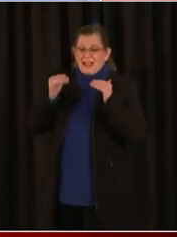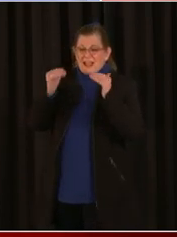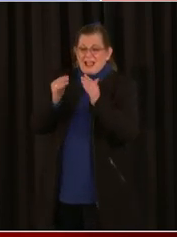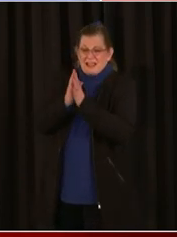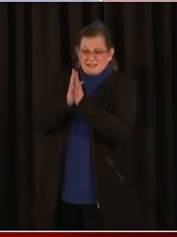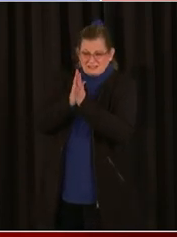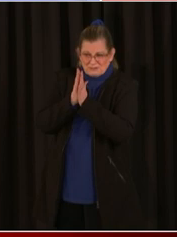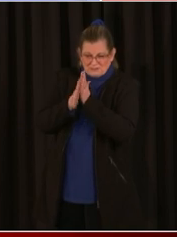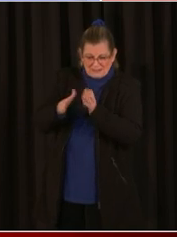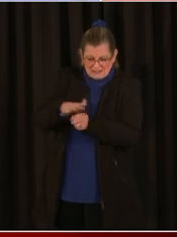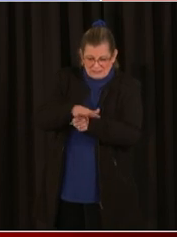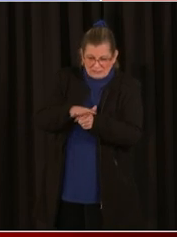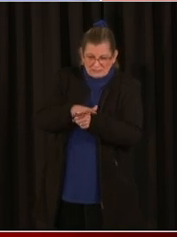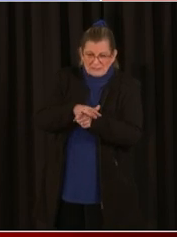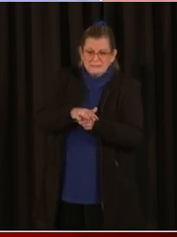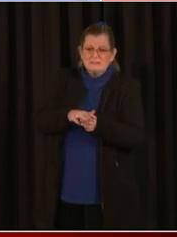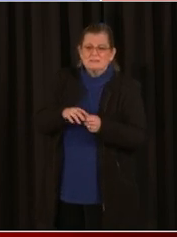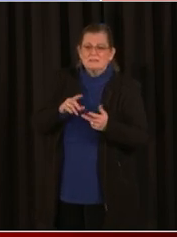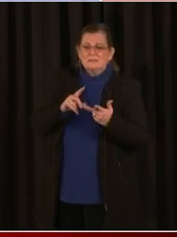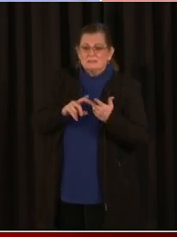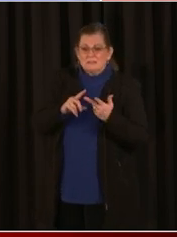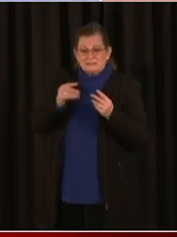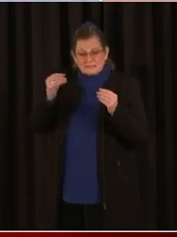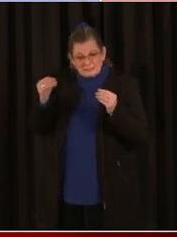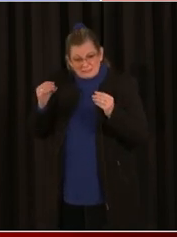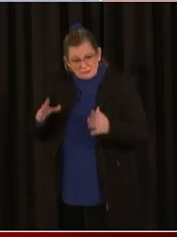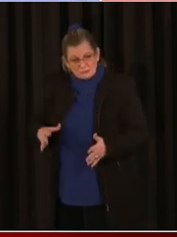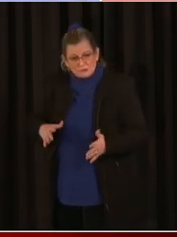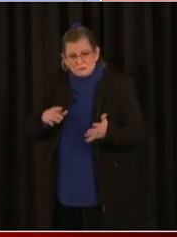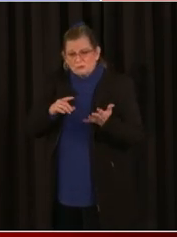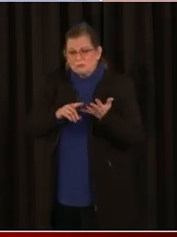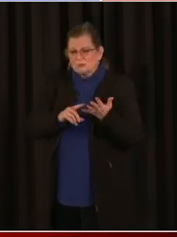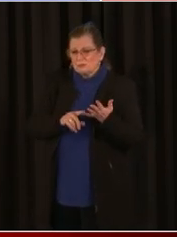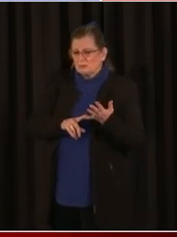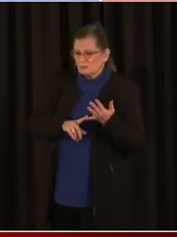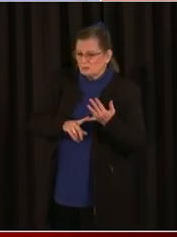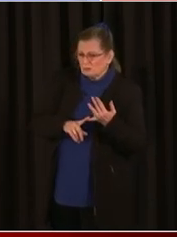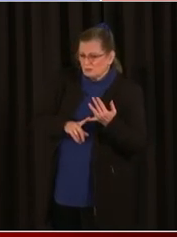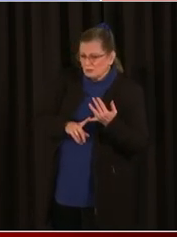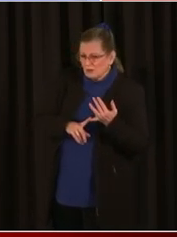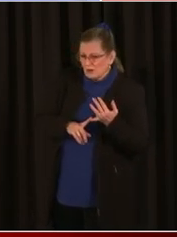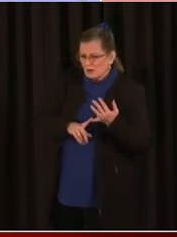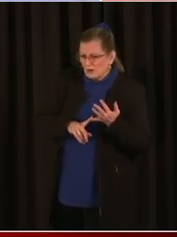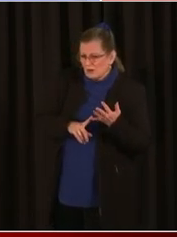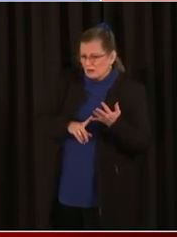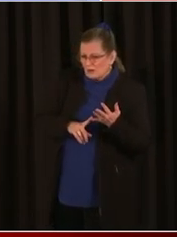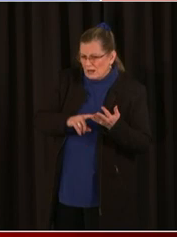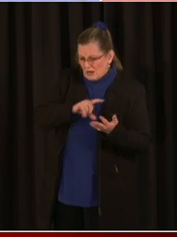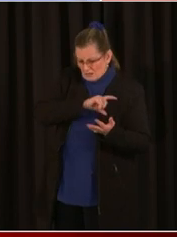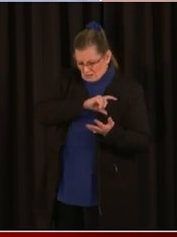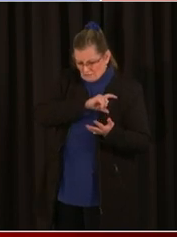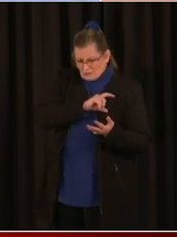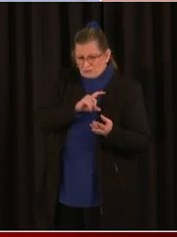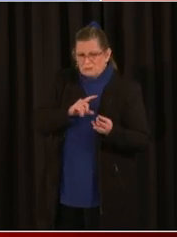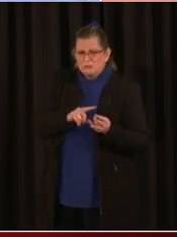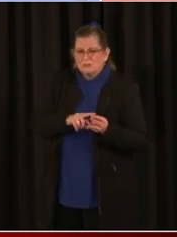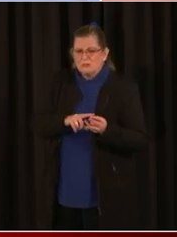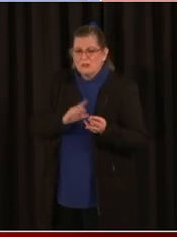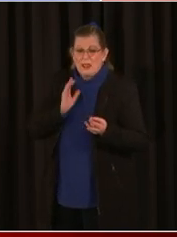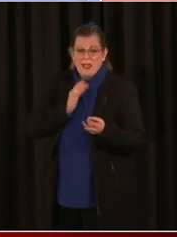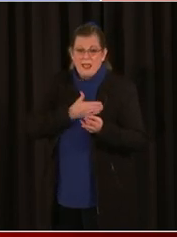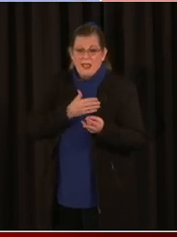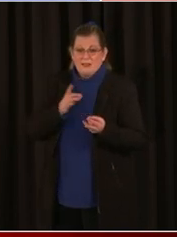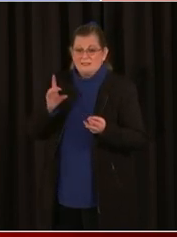senior residential buildings, the teachers, the MPD or law enforcement folks, and then our